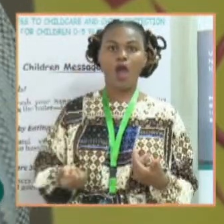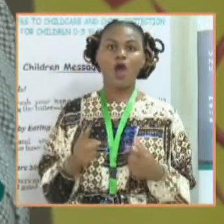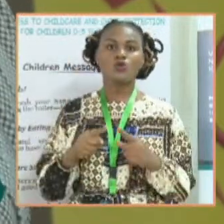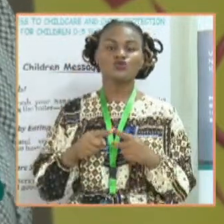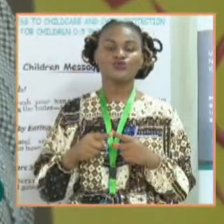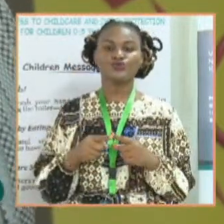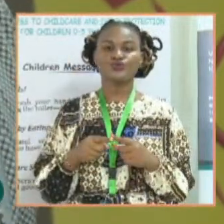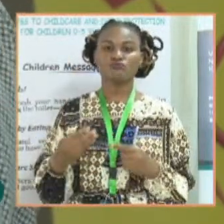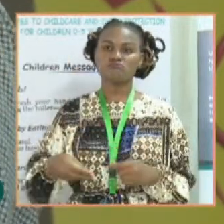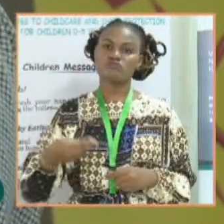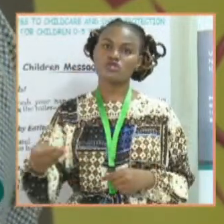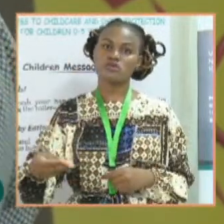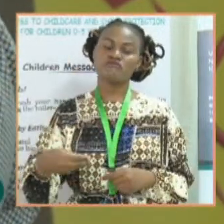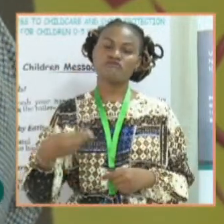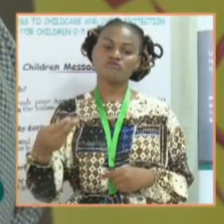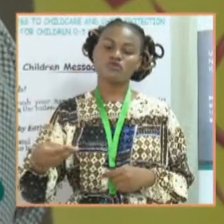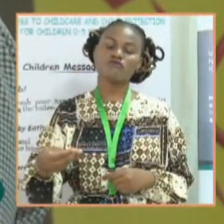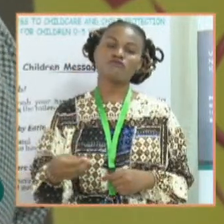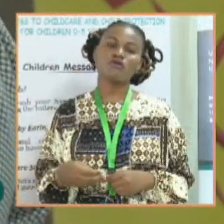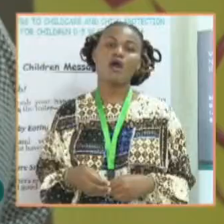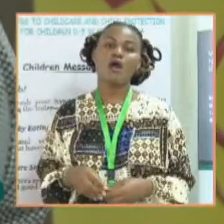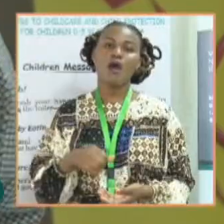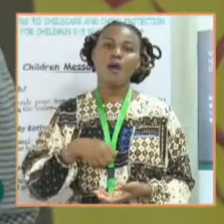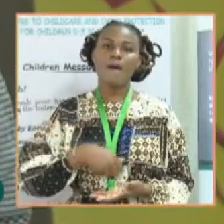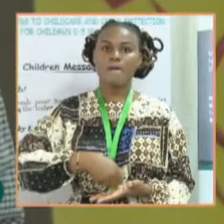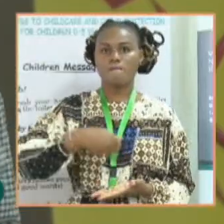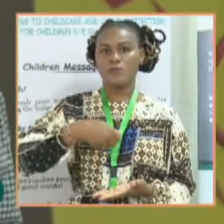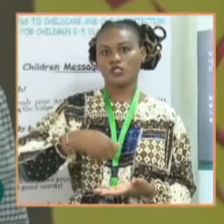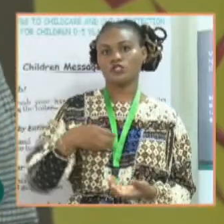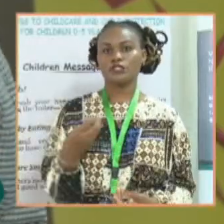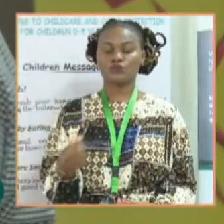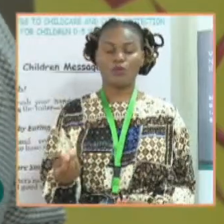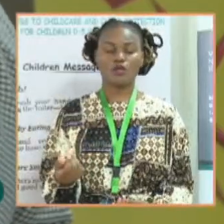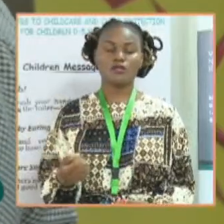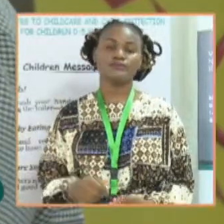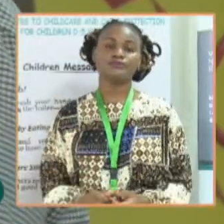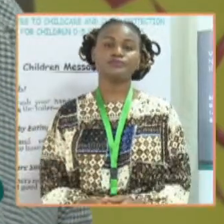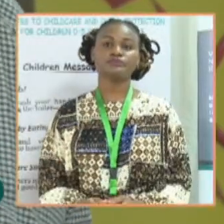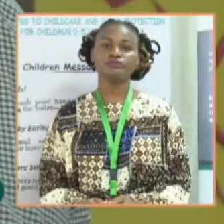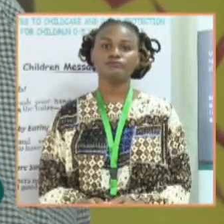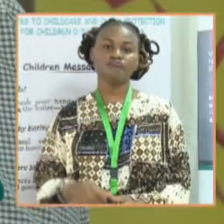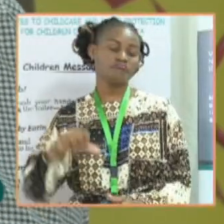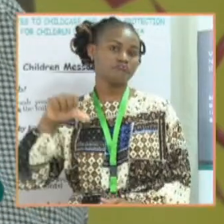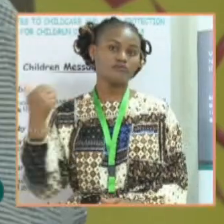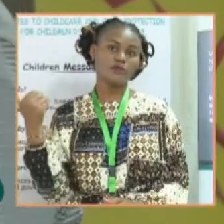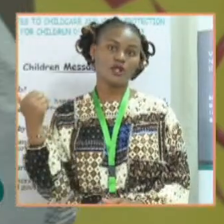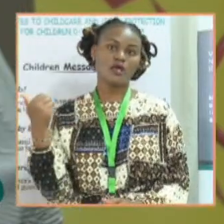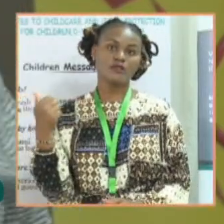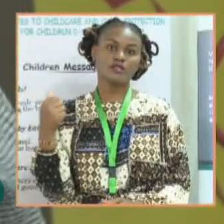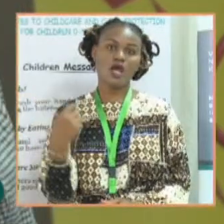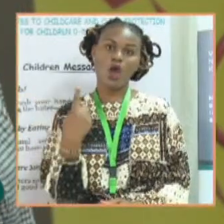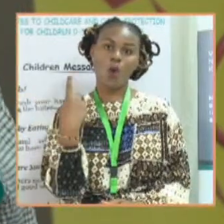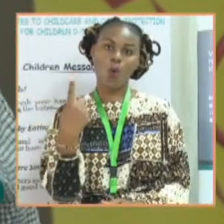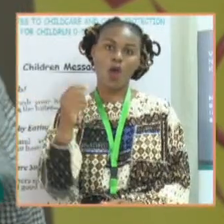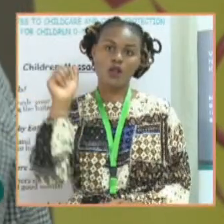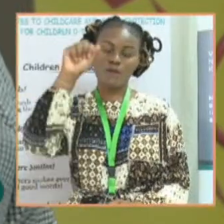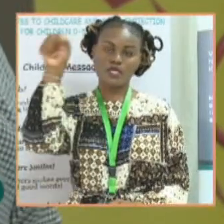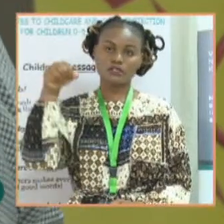you pinpoint how that is done? The next issue is about the 1% that goes to the national